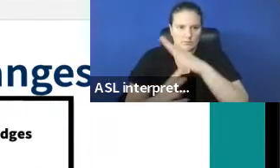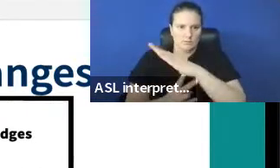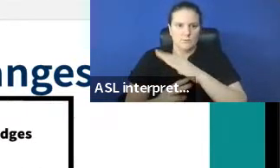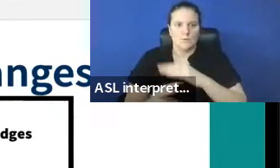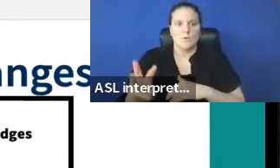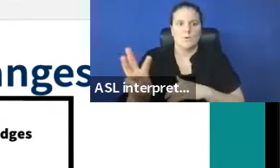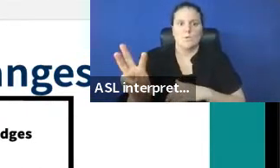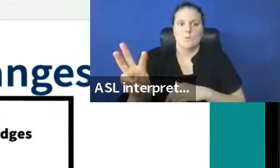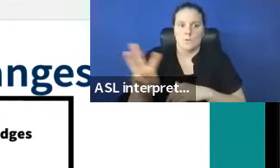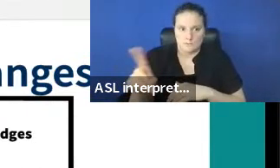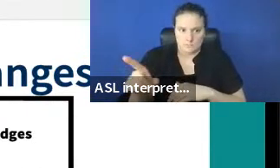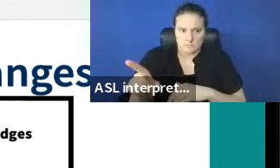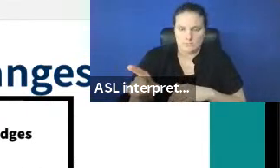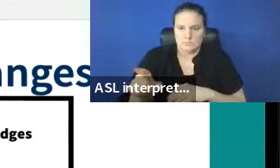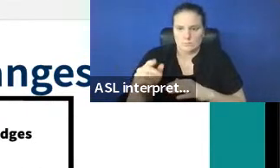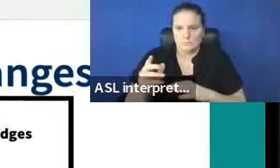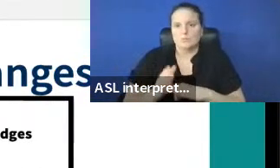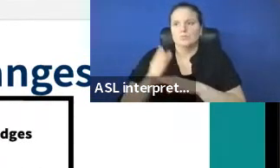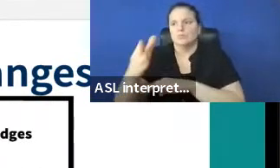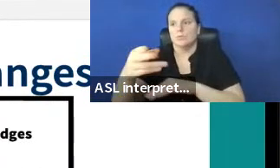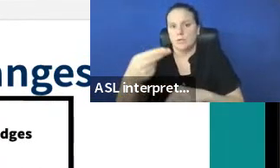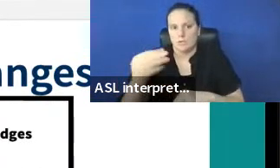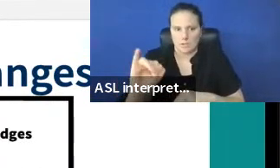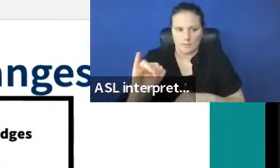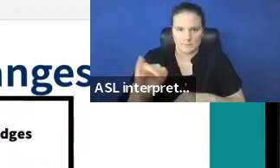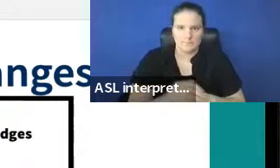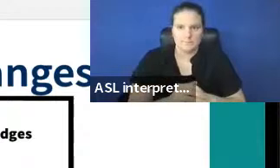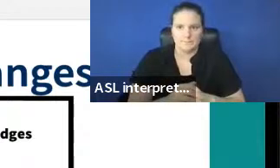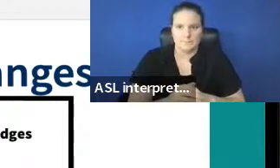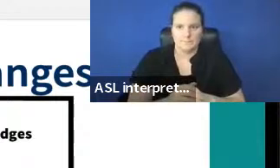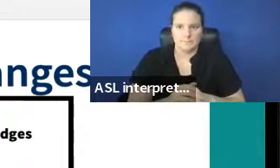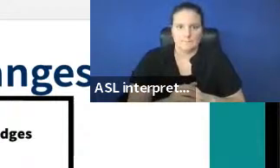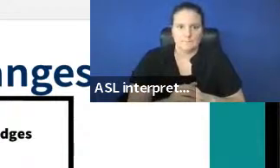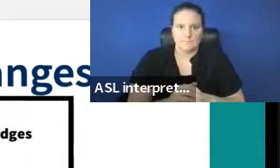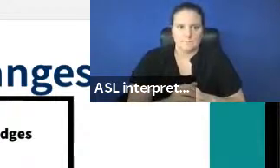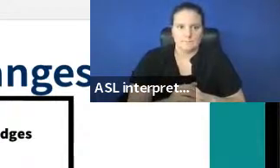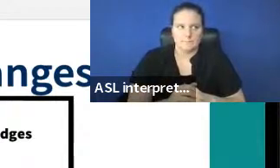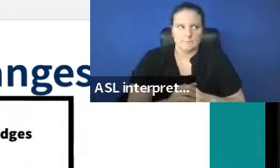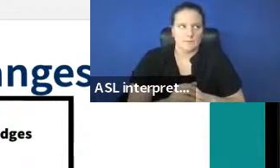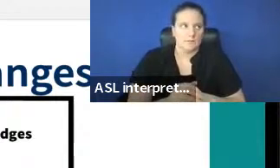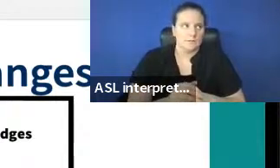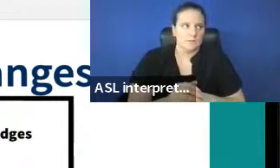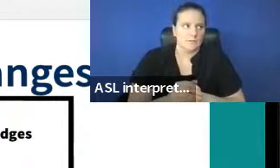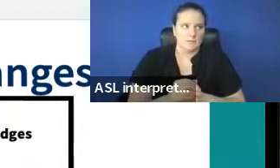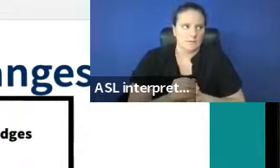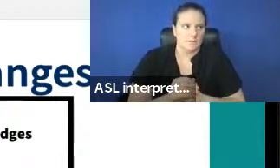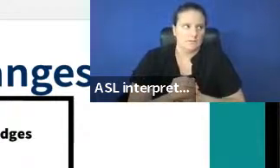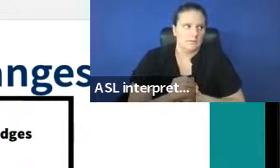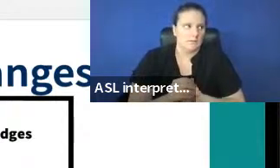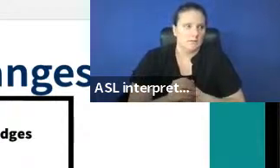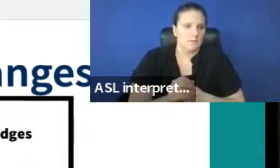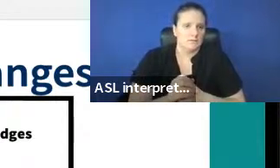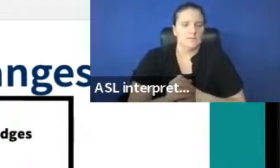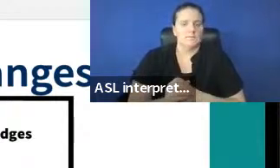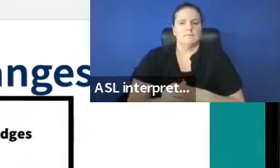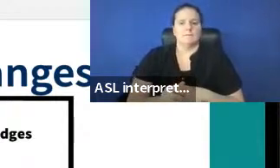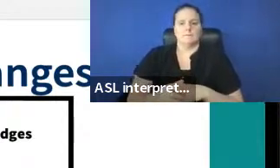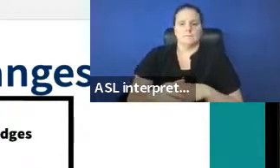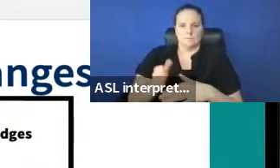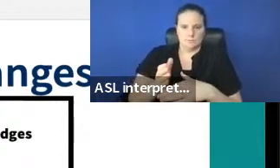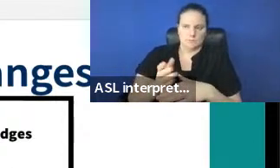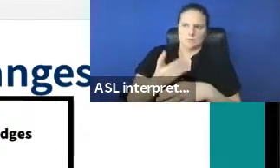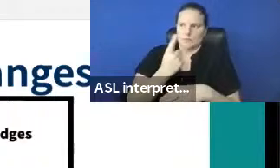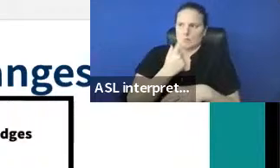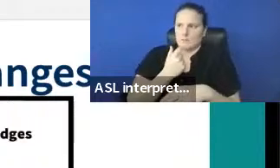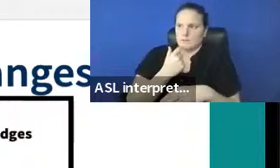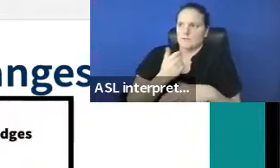arterial bridge that would get you over to Hayden Island. Again, transit is shown in red. The shared use path is